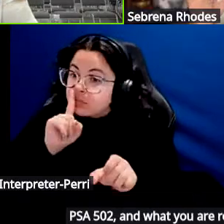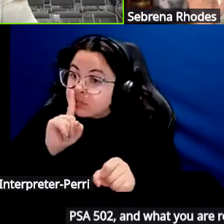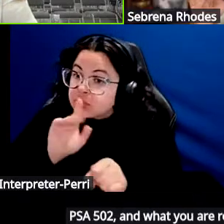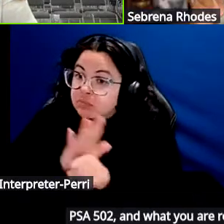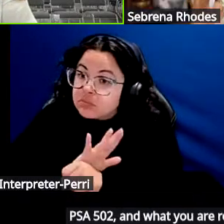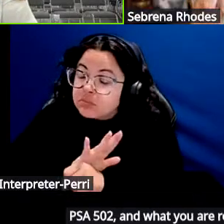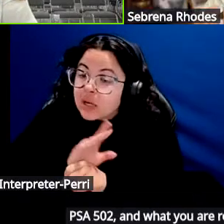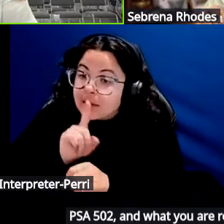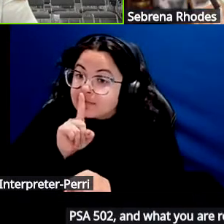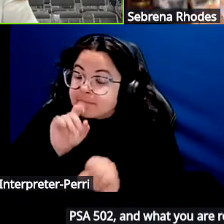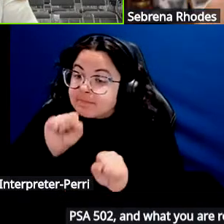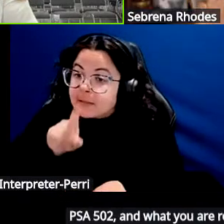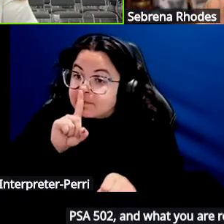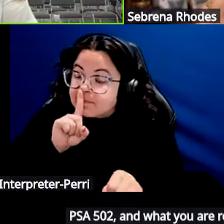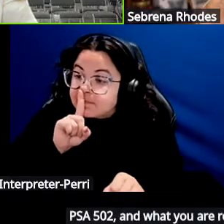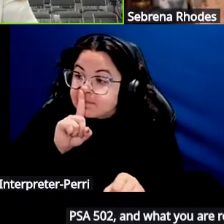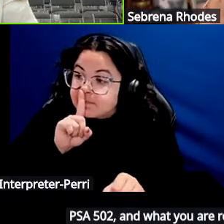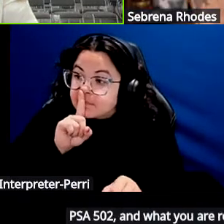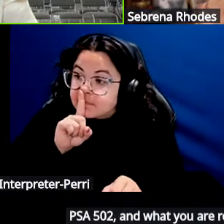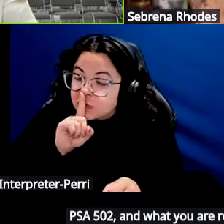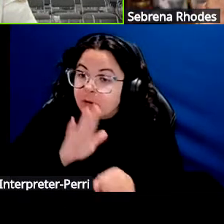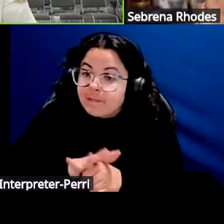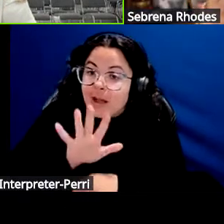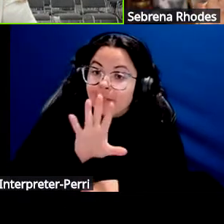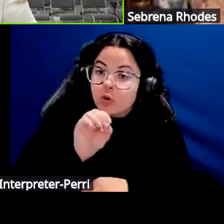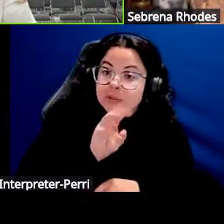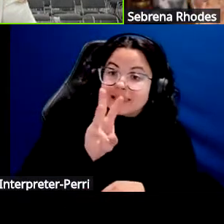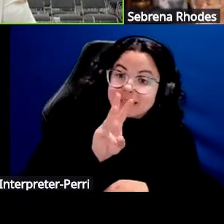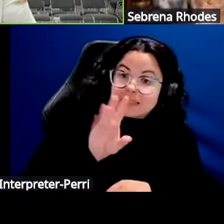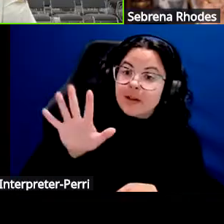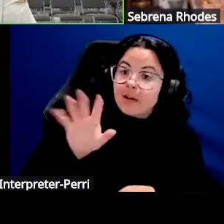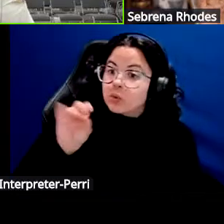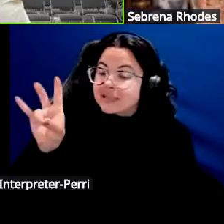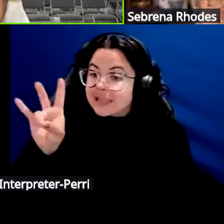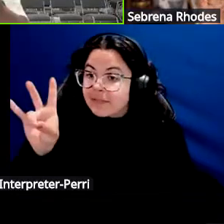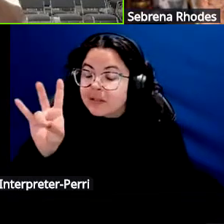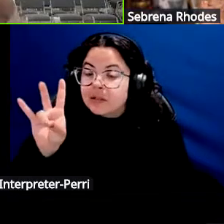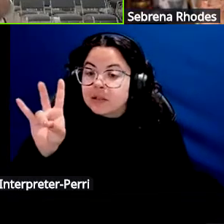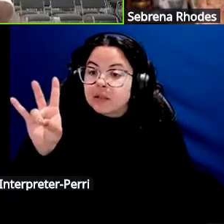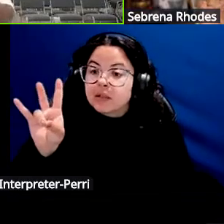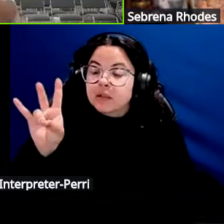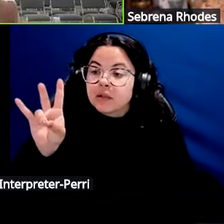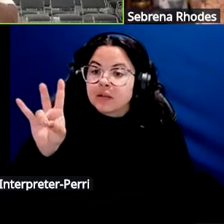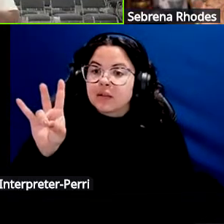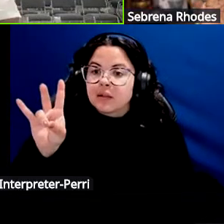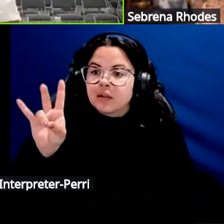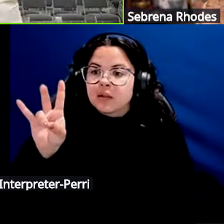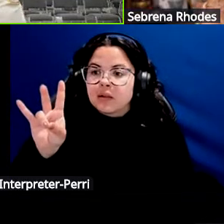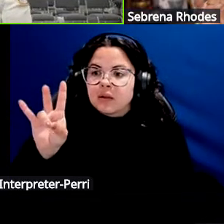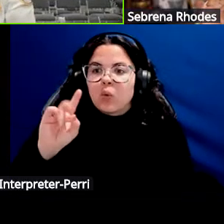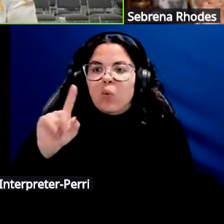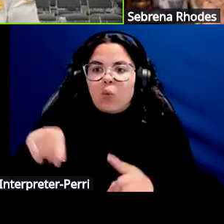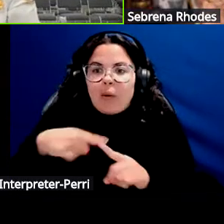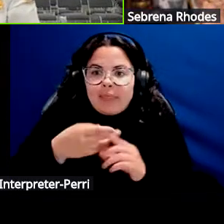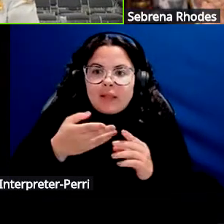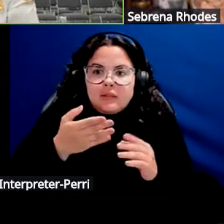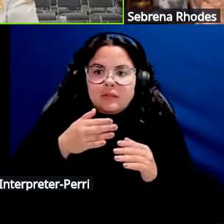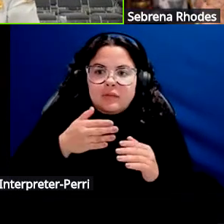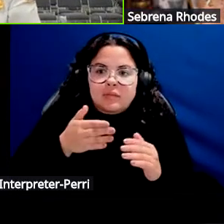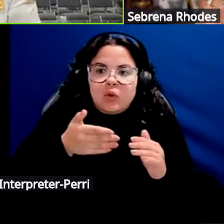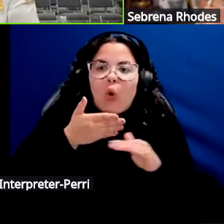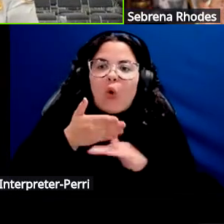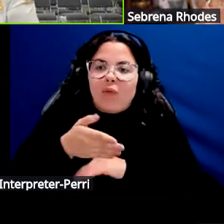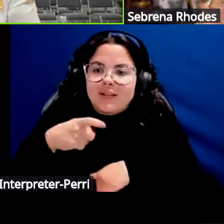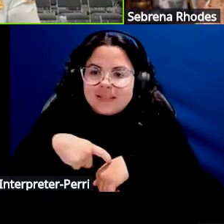Watch Commander, 506 and 507, when there is a little bit of overtime, will be manned,